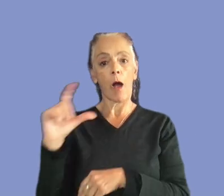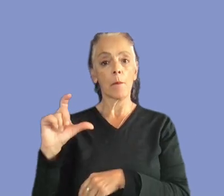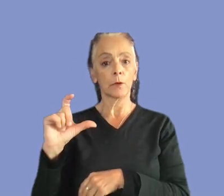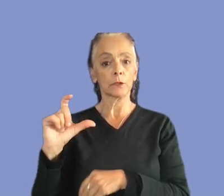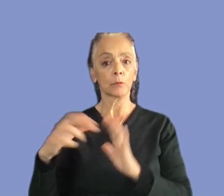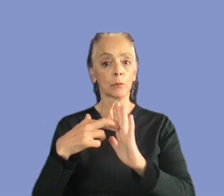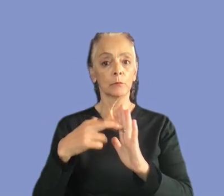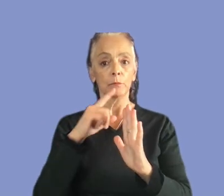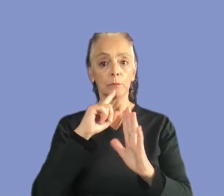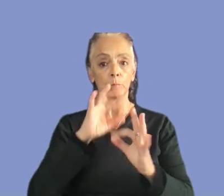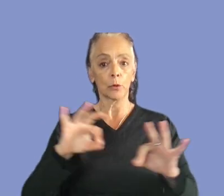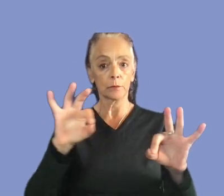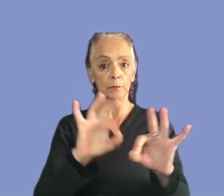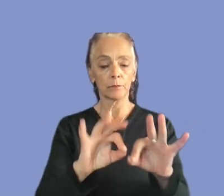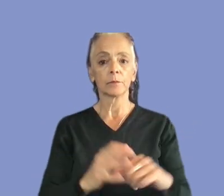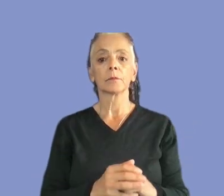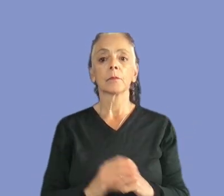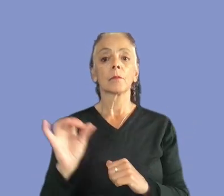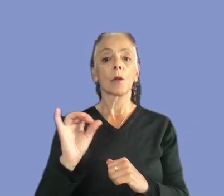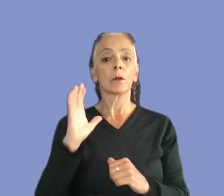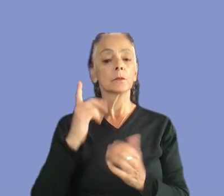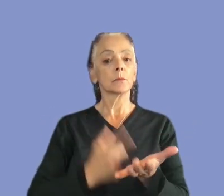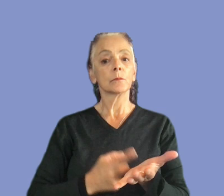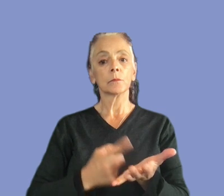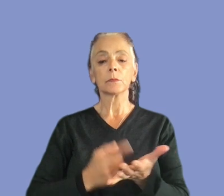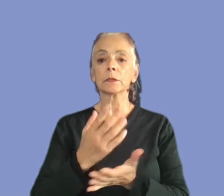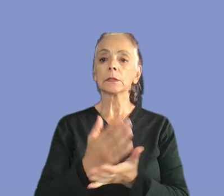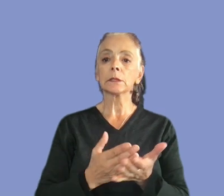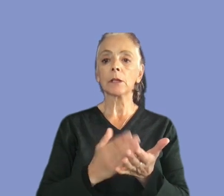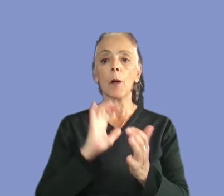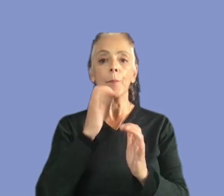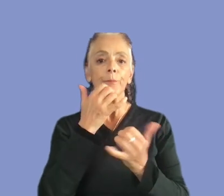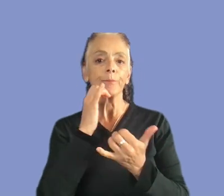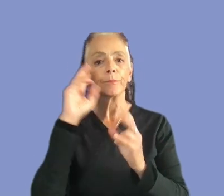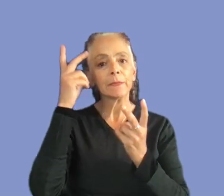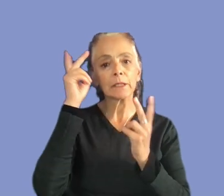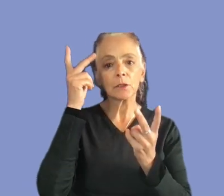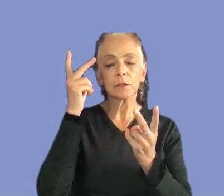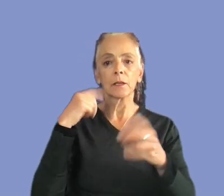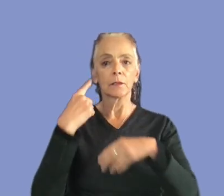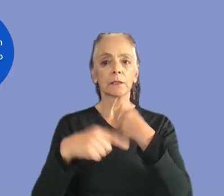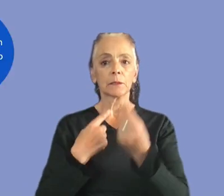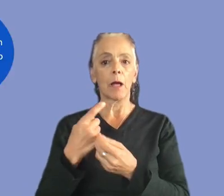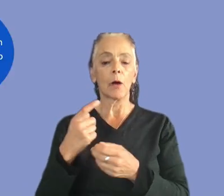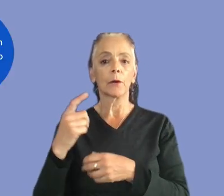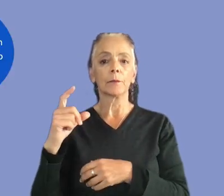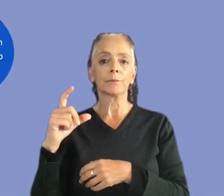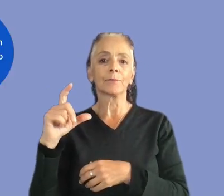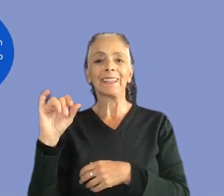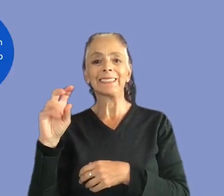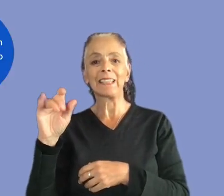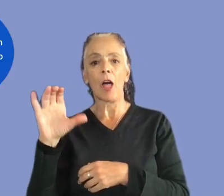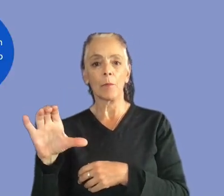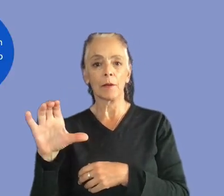is important. I'll also go over a few select misconceptions about Islam and Muslims. And then